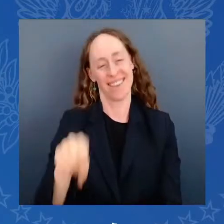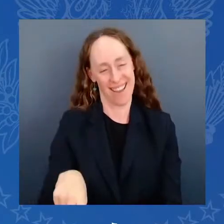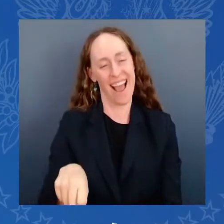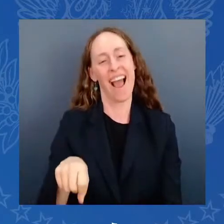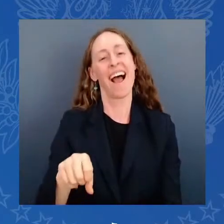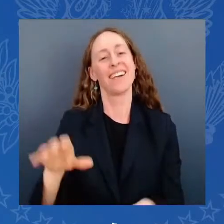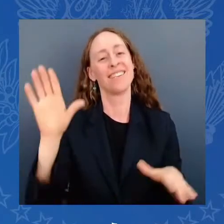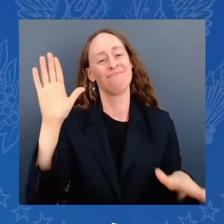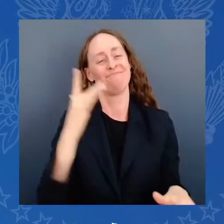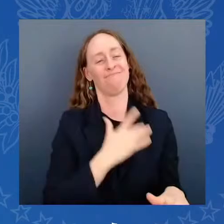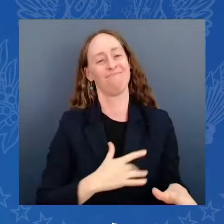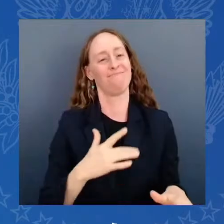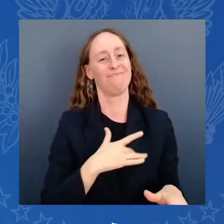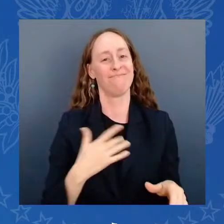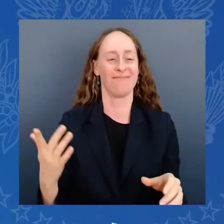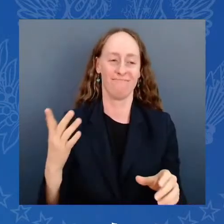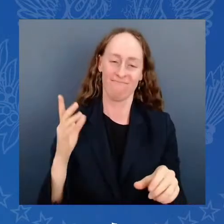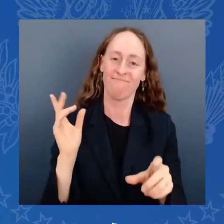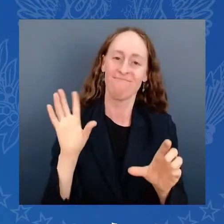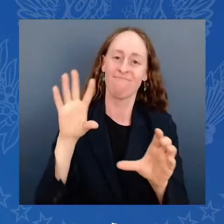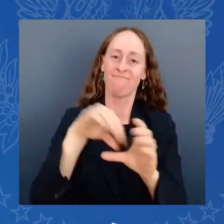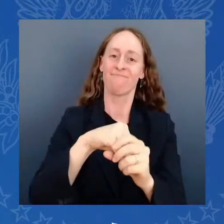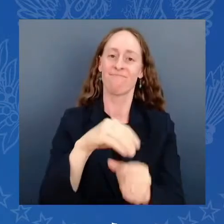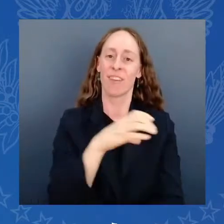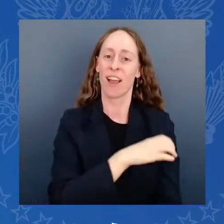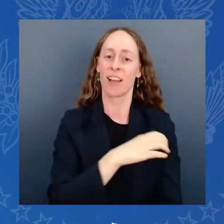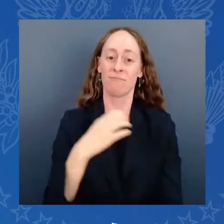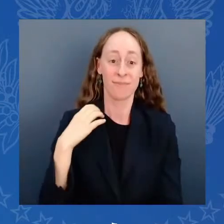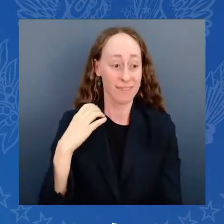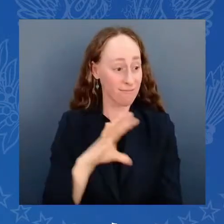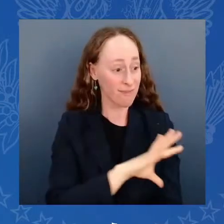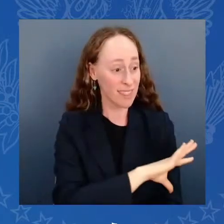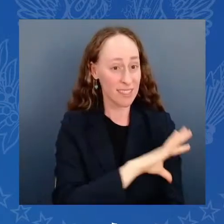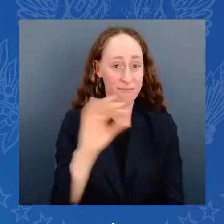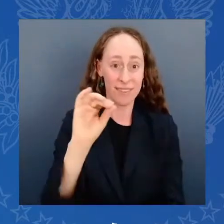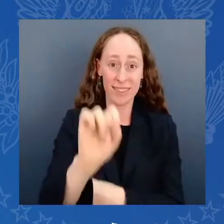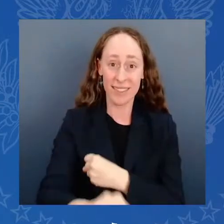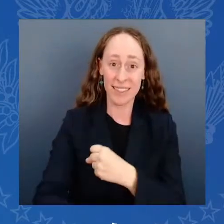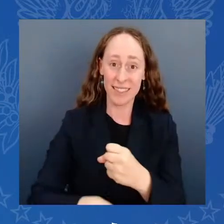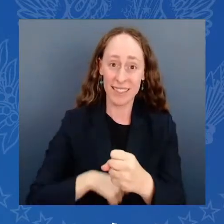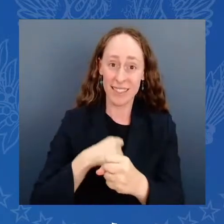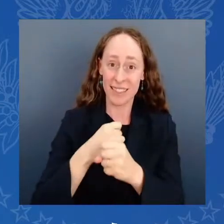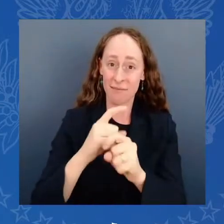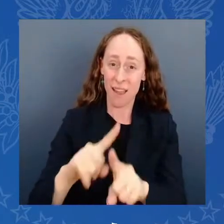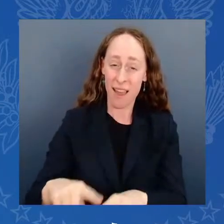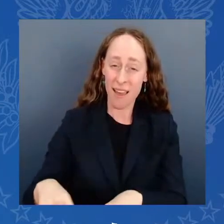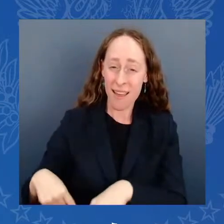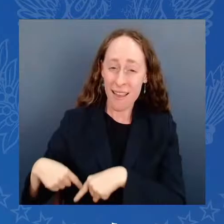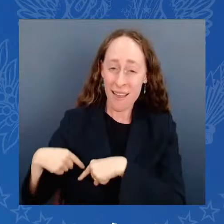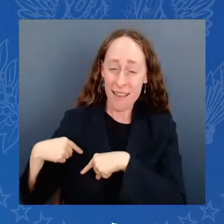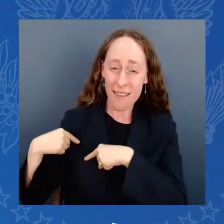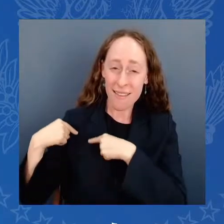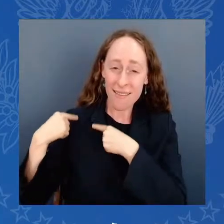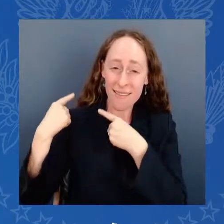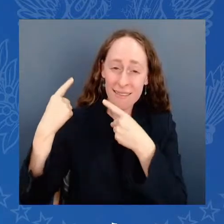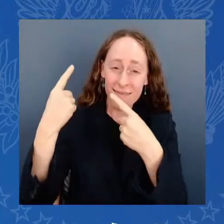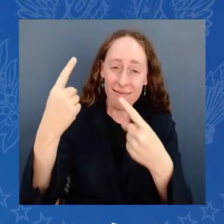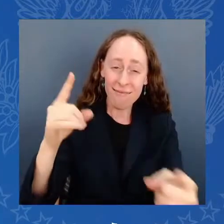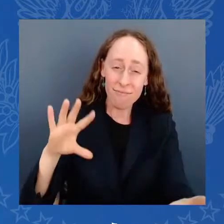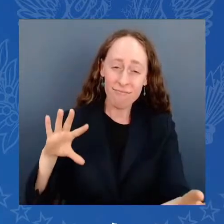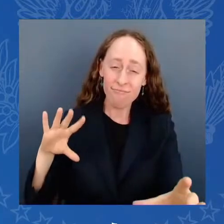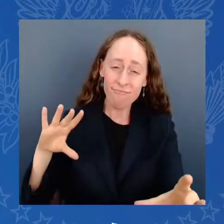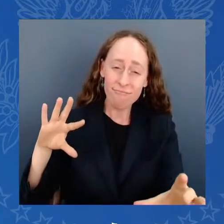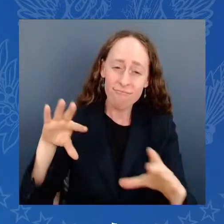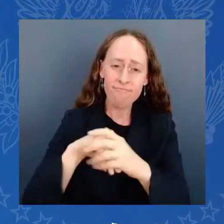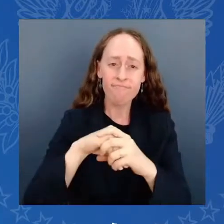devoted himself to fulfilling the dreams of the American people, all of